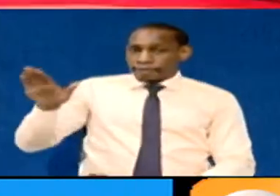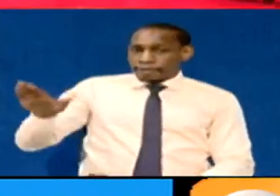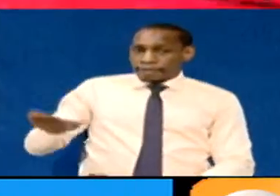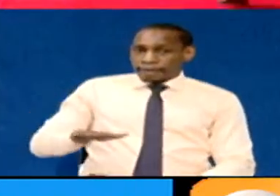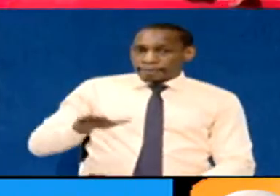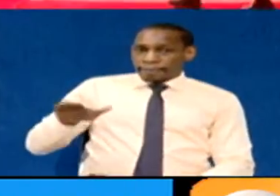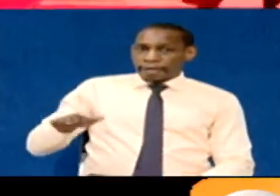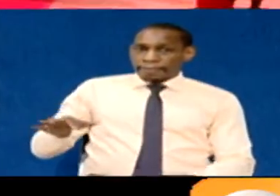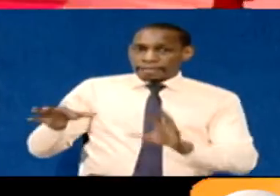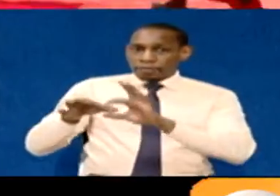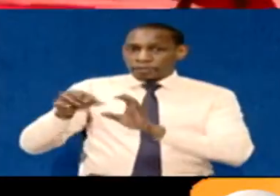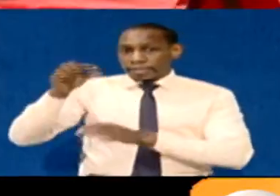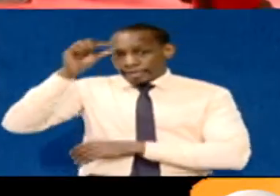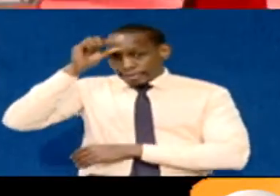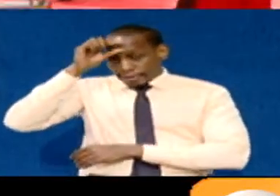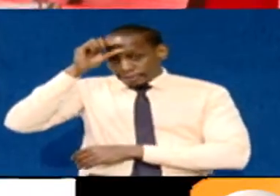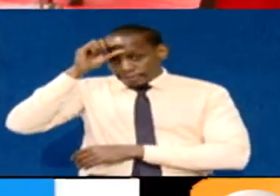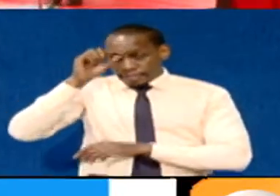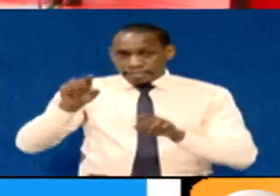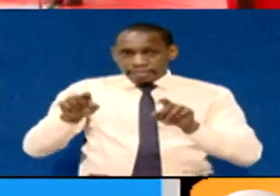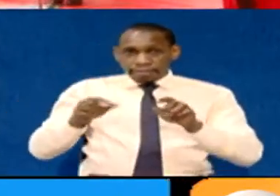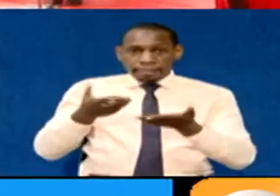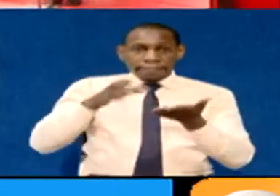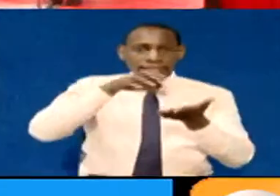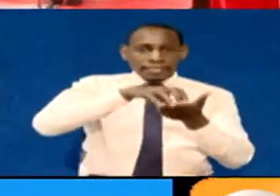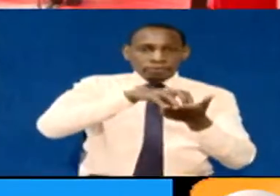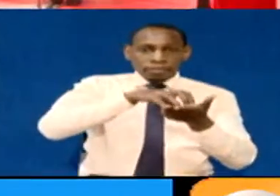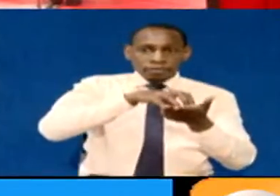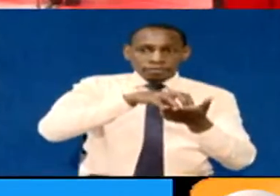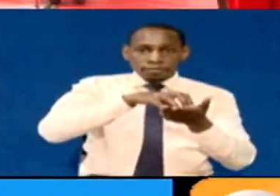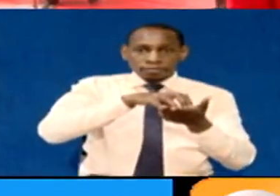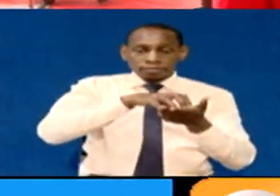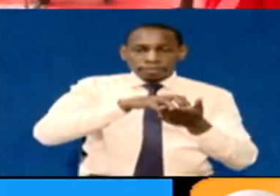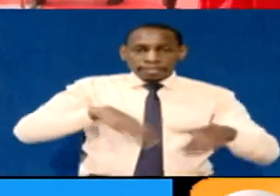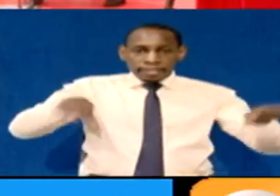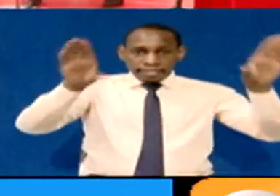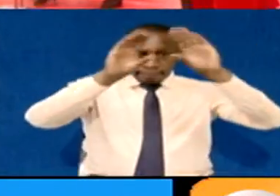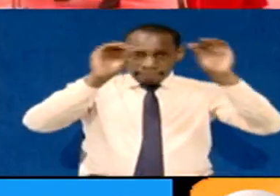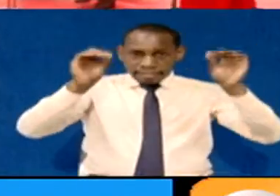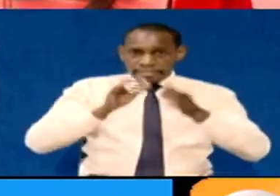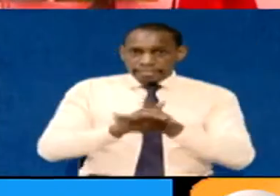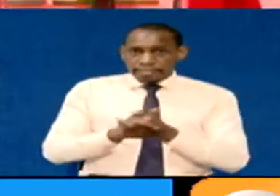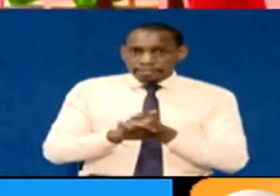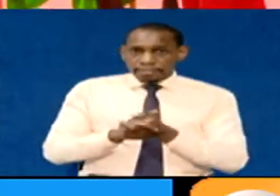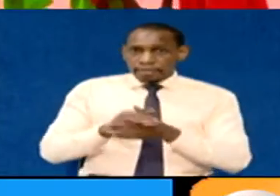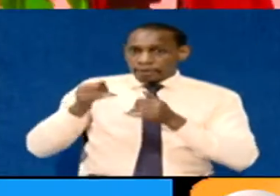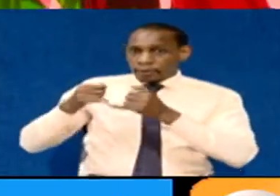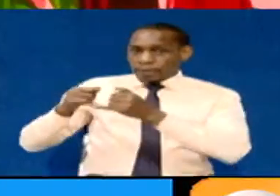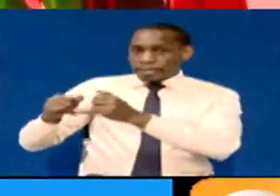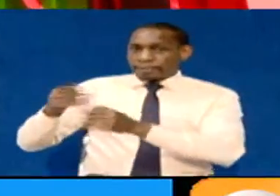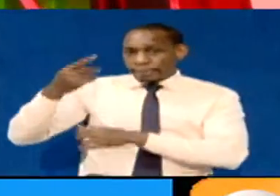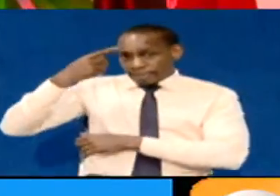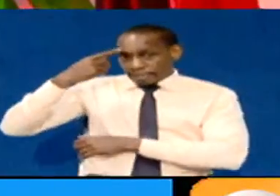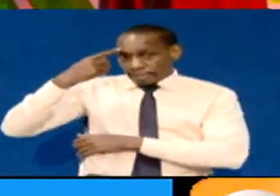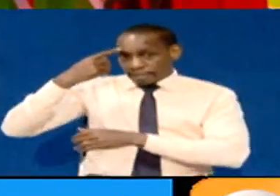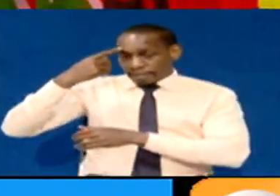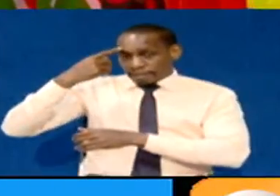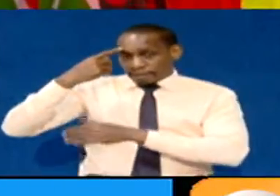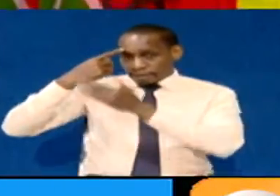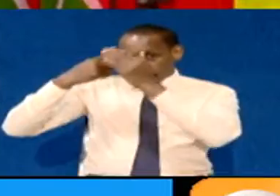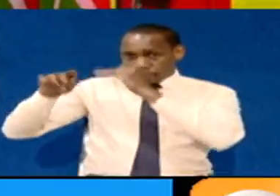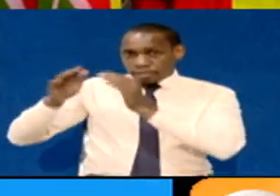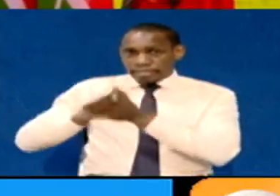parliament that is in government? Or was it a scenario where the executive will implement policies?